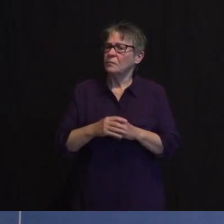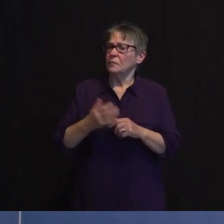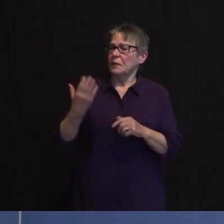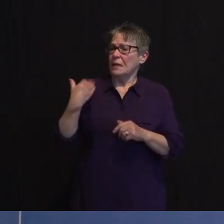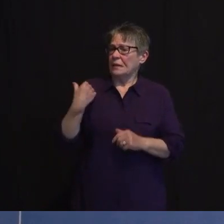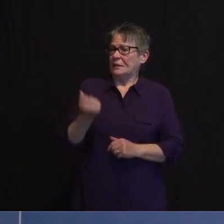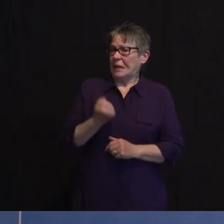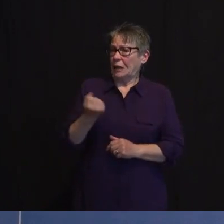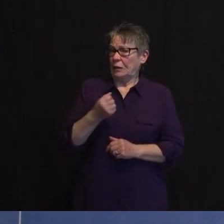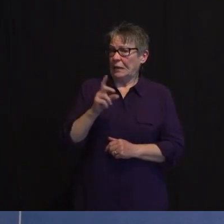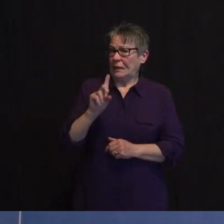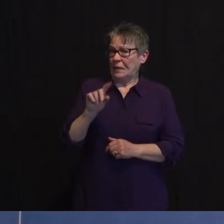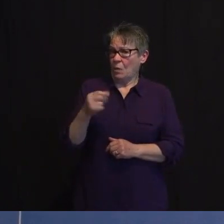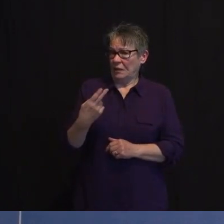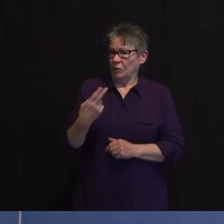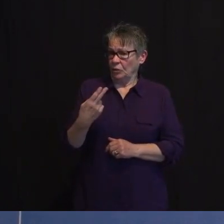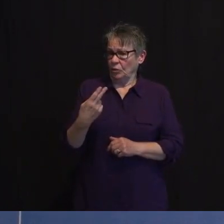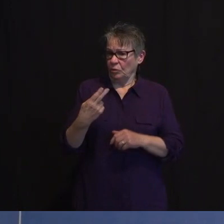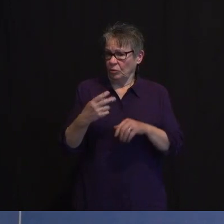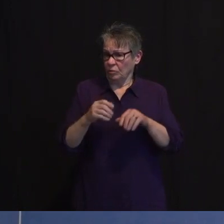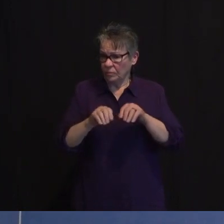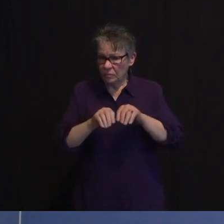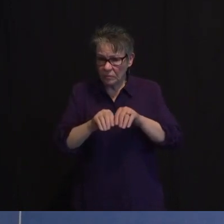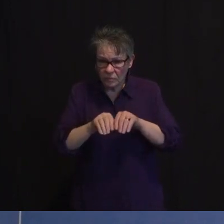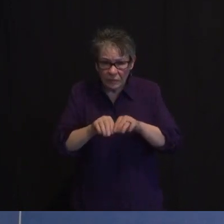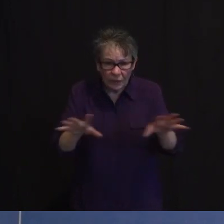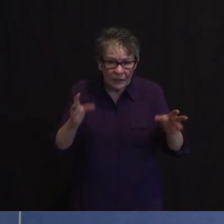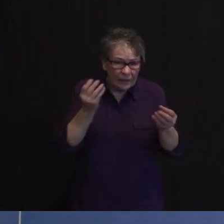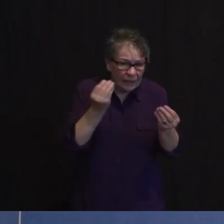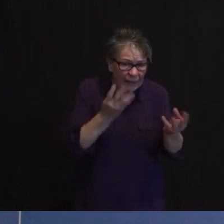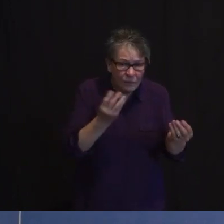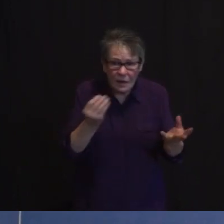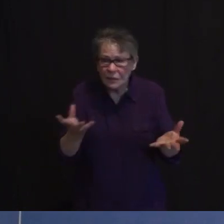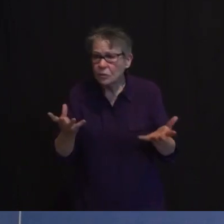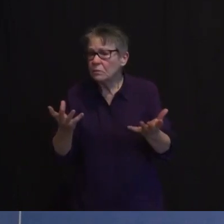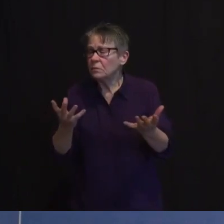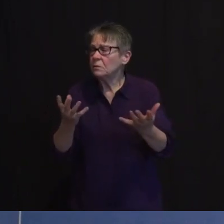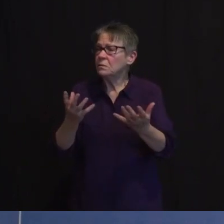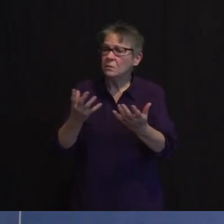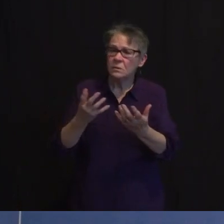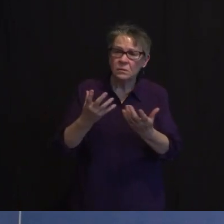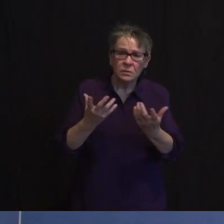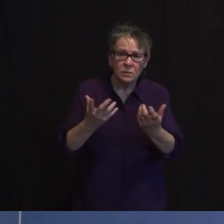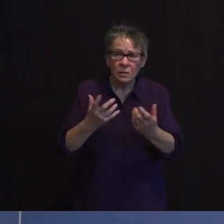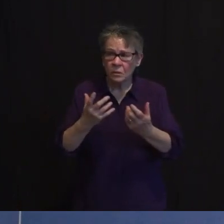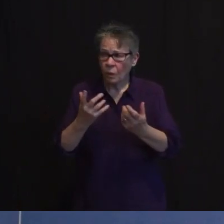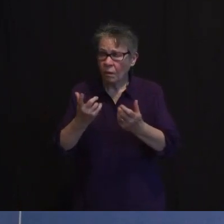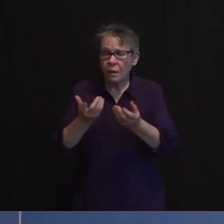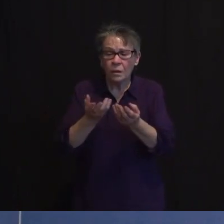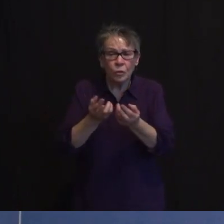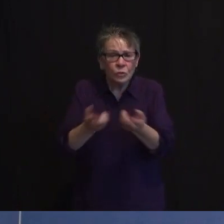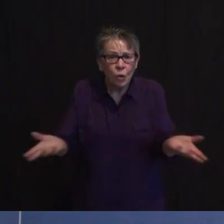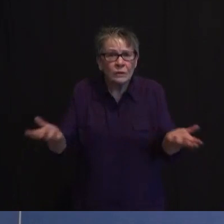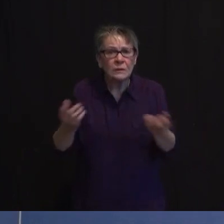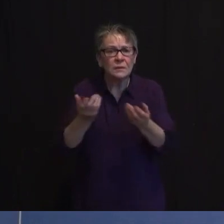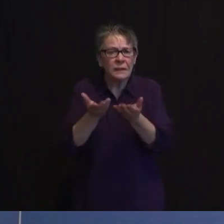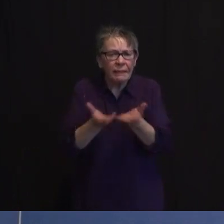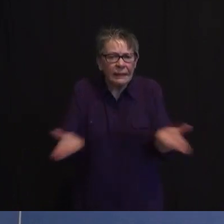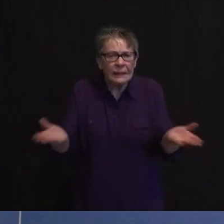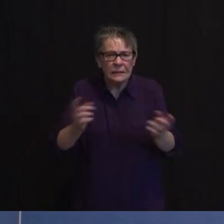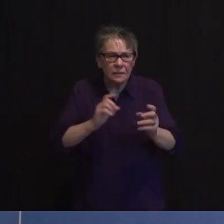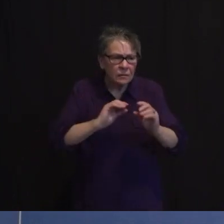of critical care resources during a public health emergency. The document